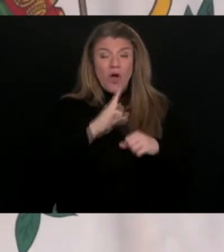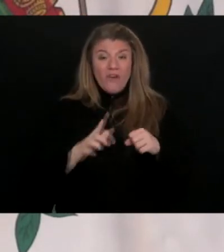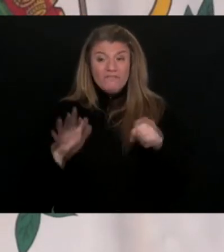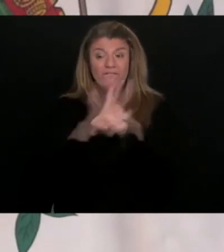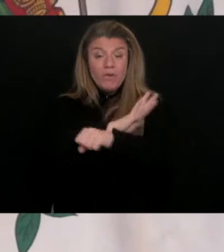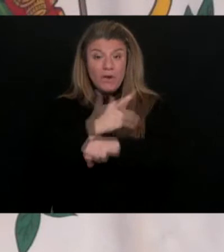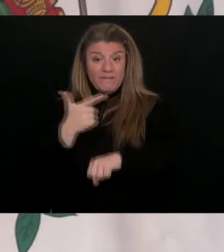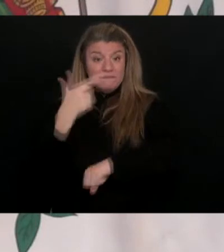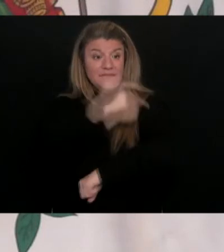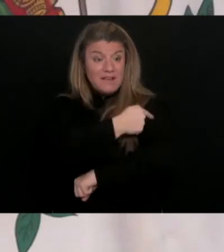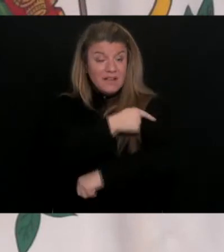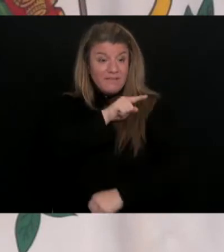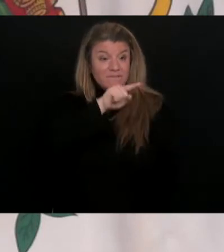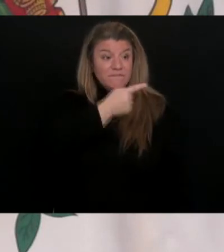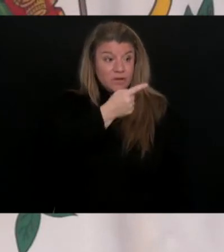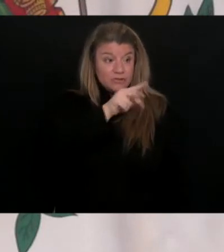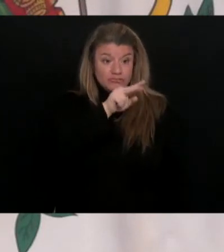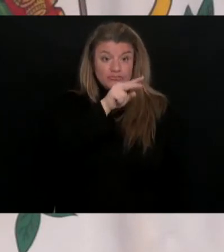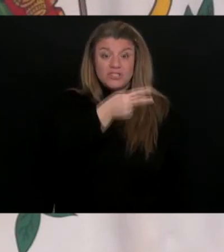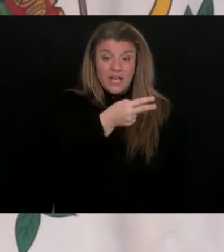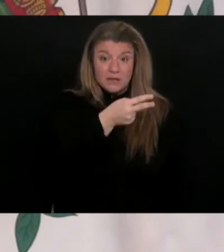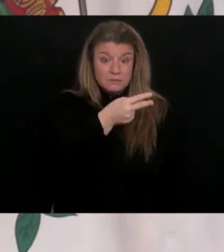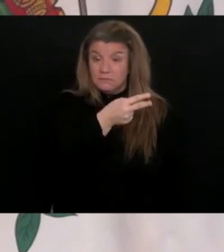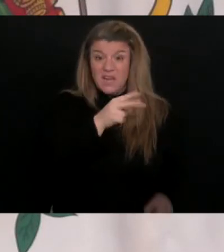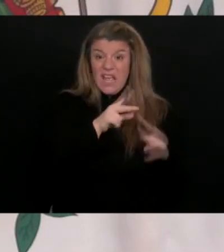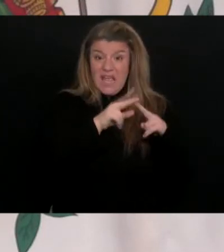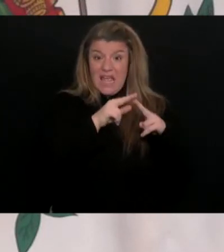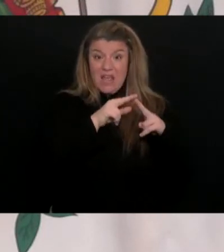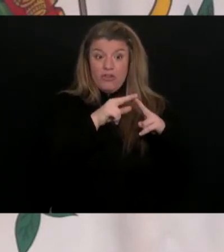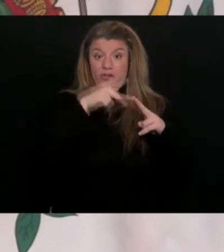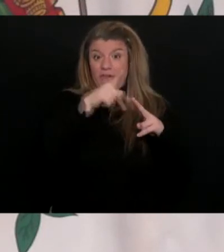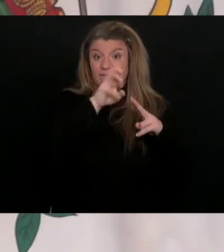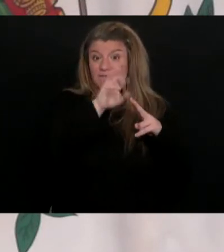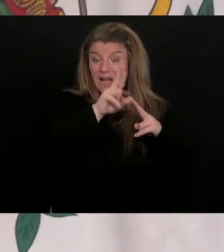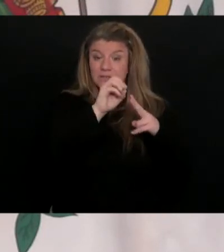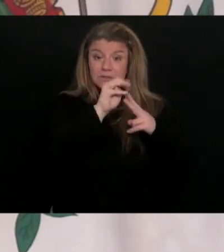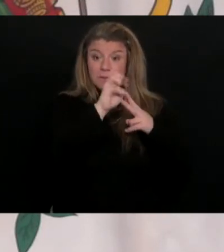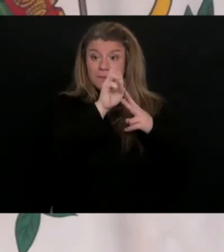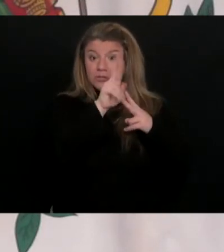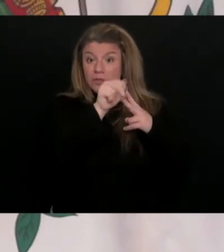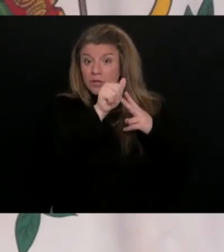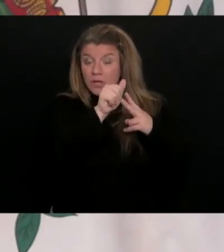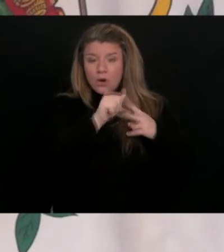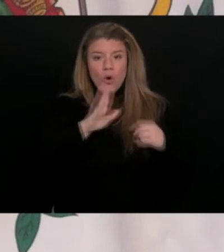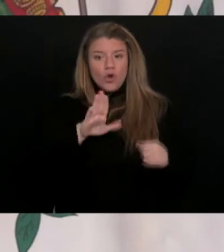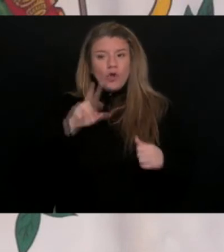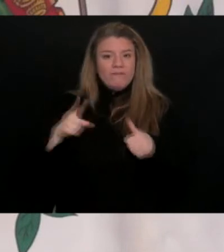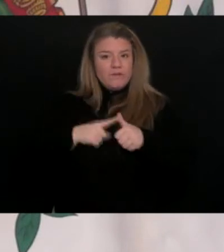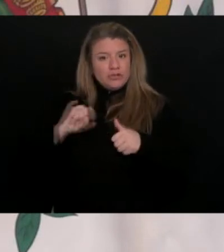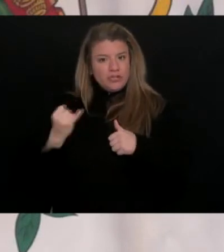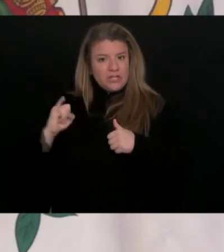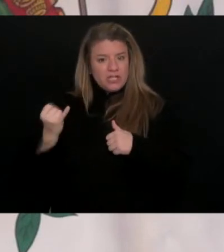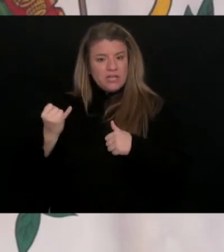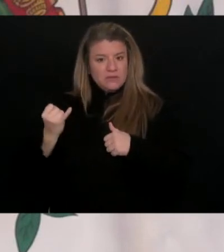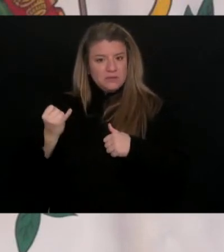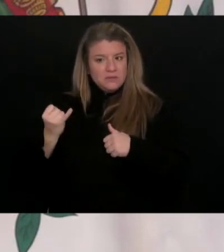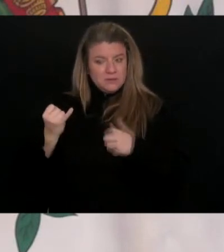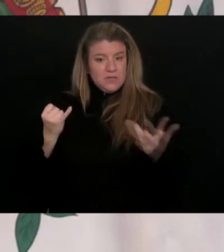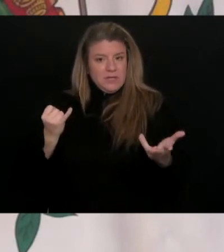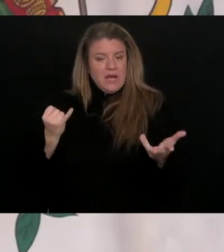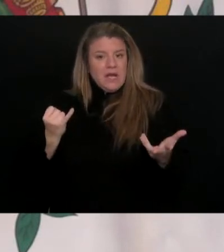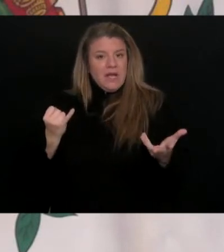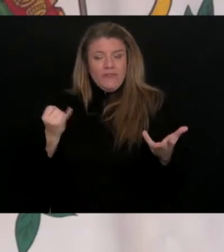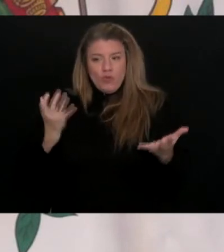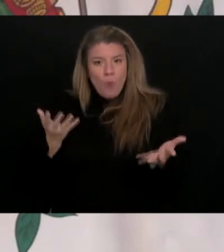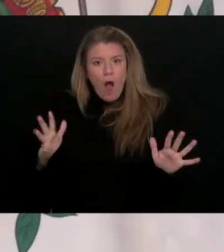your first and second shot of Moderna or Pfizer, or your first shot of J&J, how